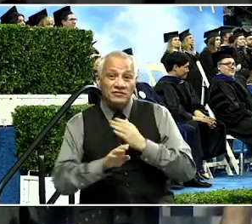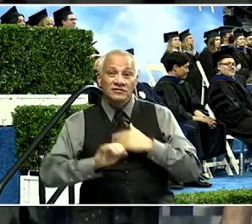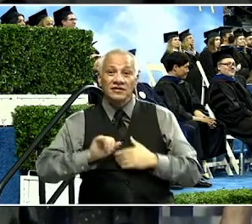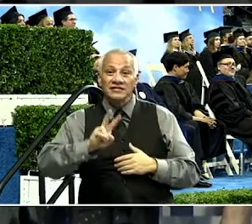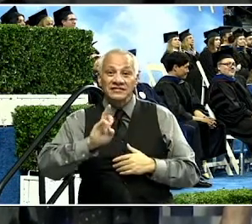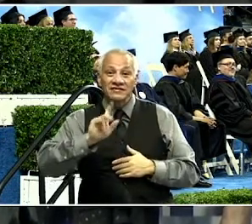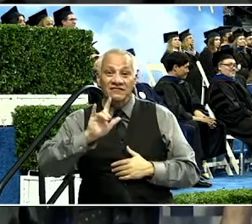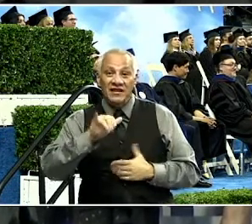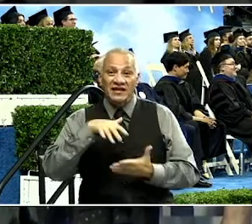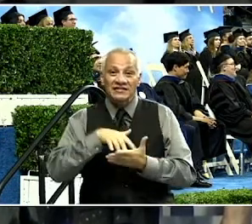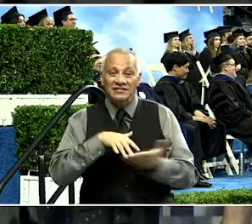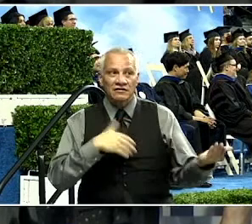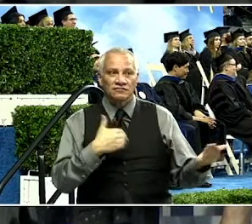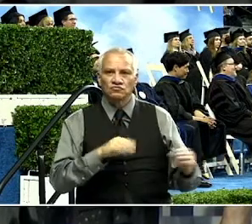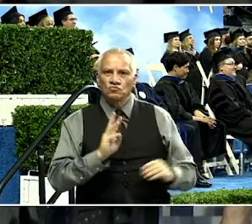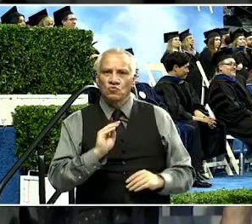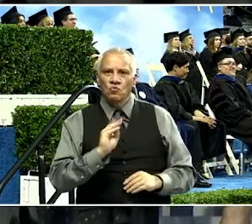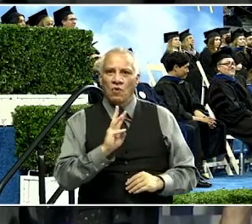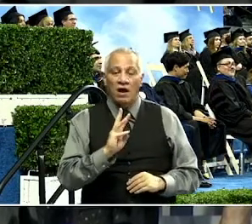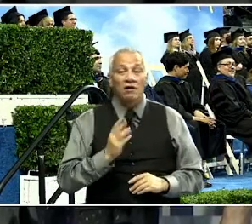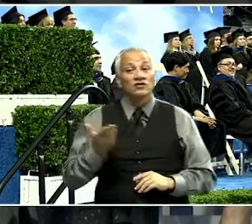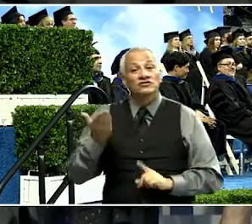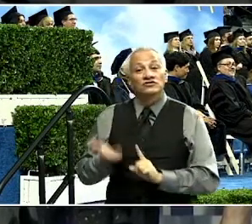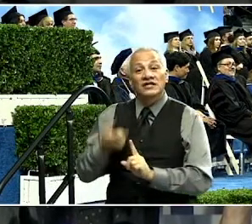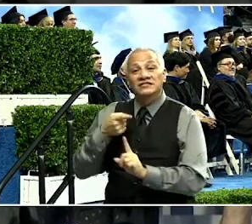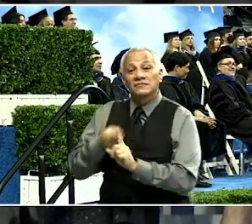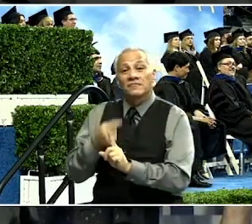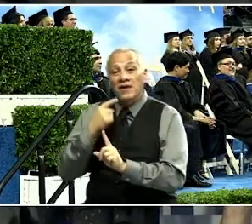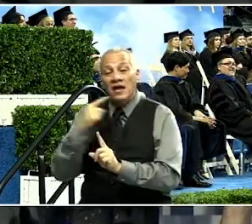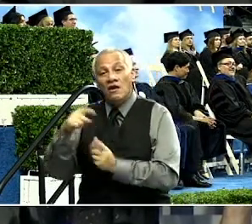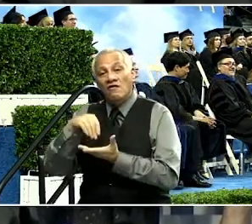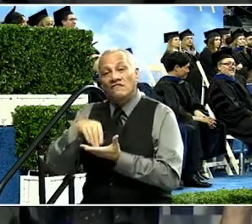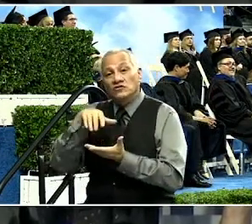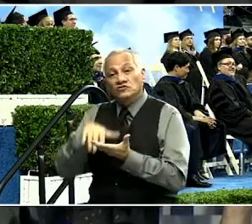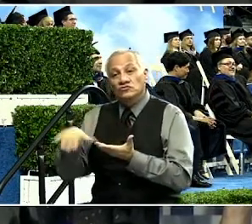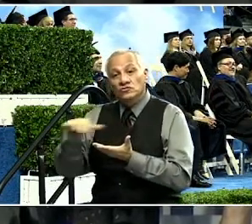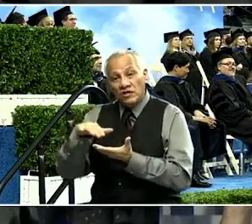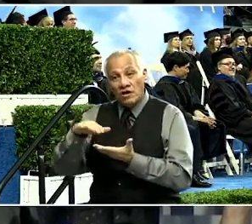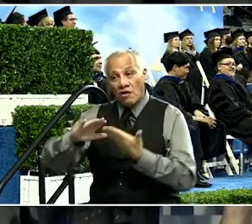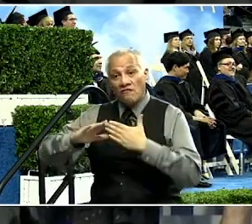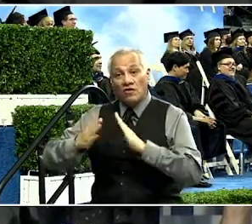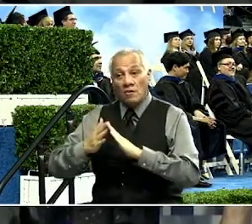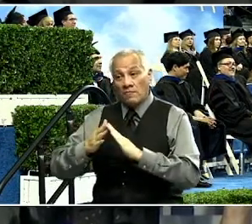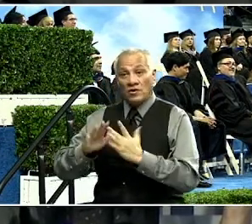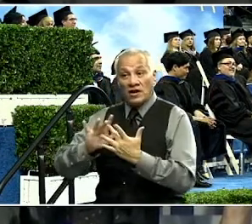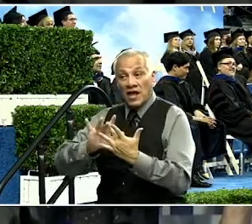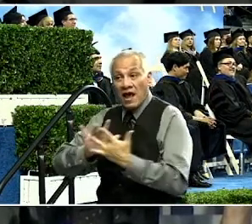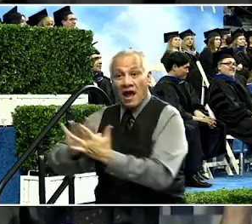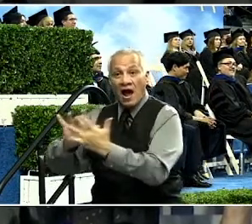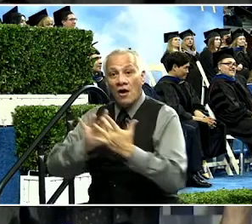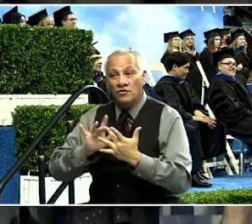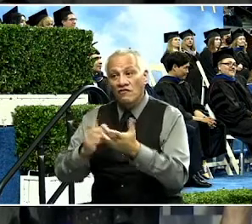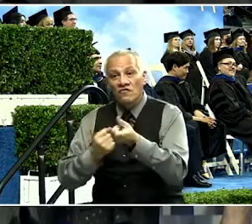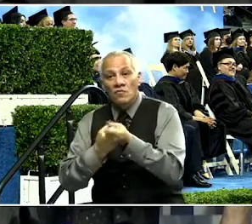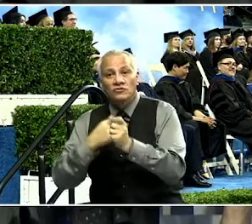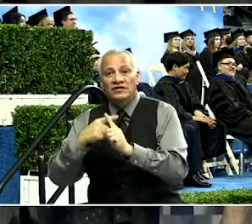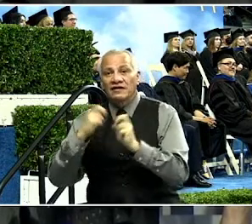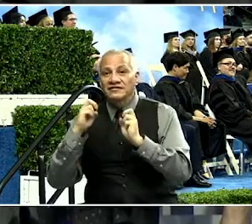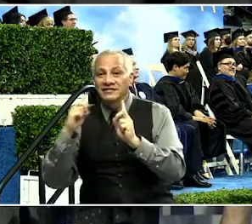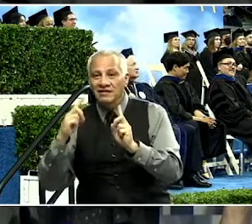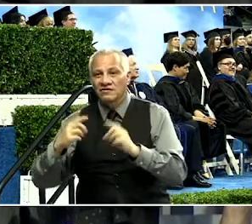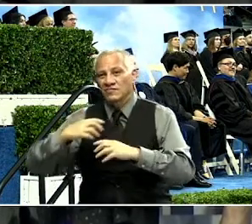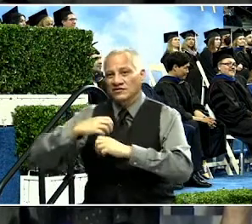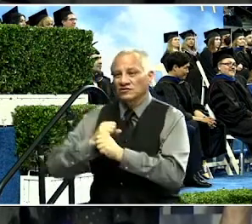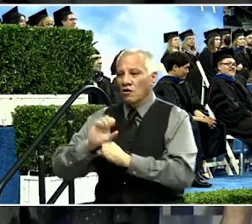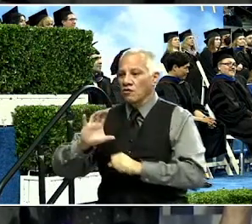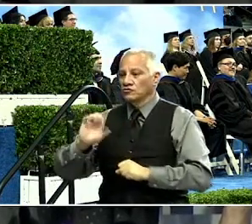Studies. Anvi has served as the co-chief of Students for Community Outreach, Promotion, and Education, also known as